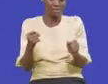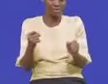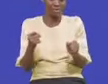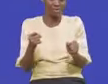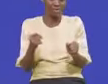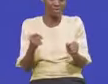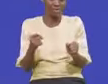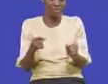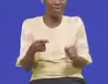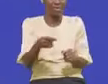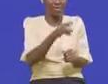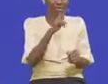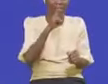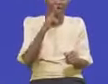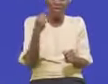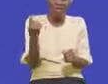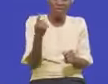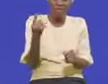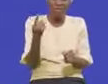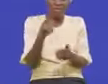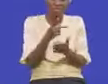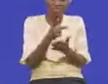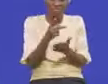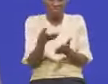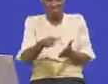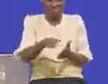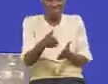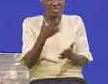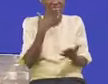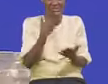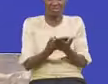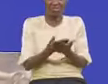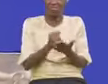kpɔkpɔa. Enye nu nyui afã kple afã.